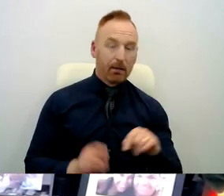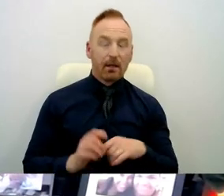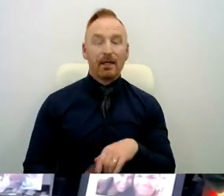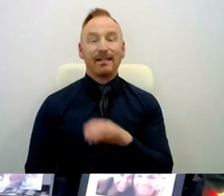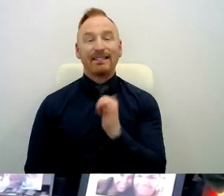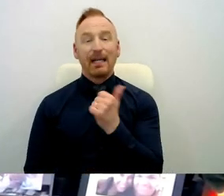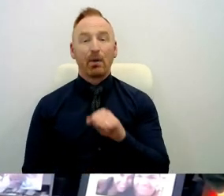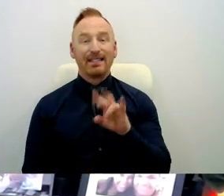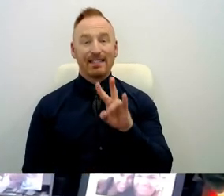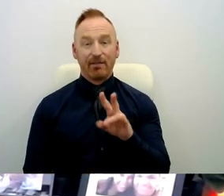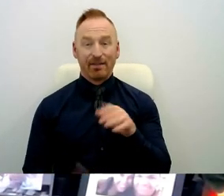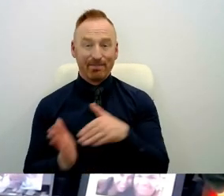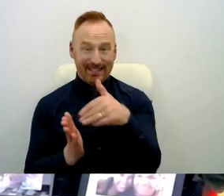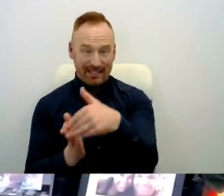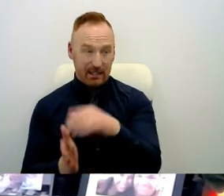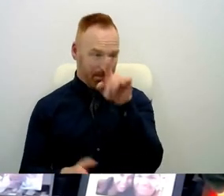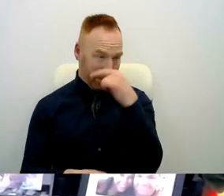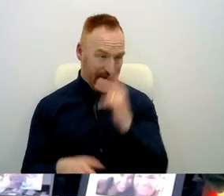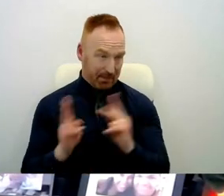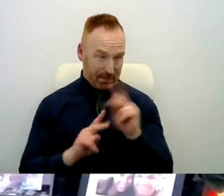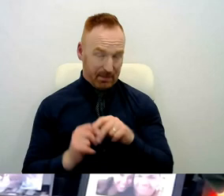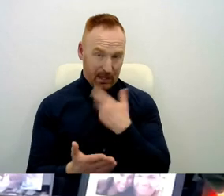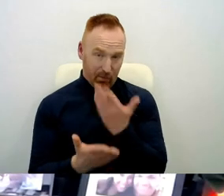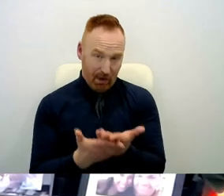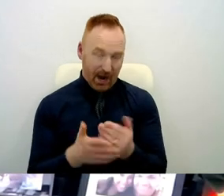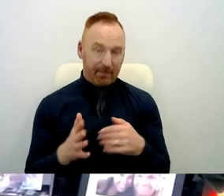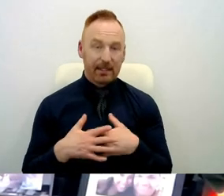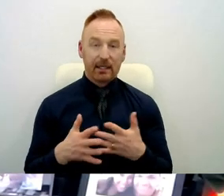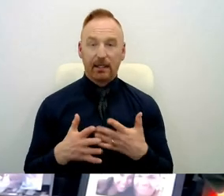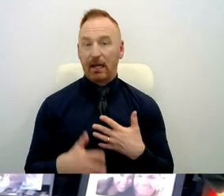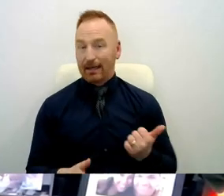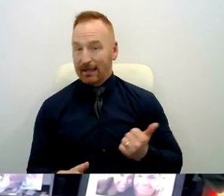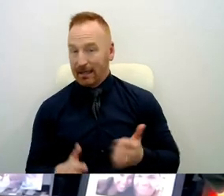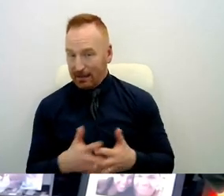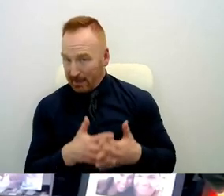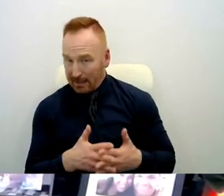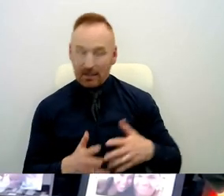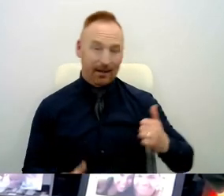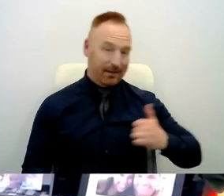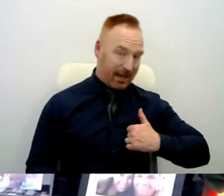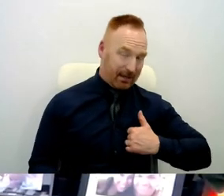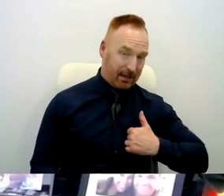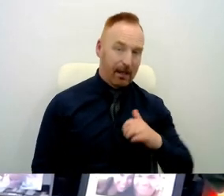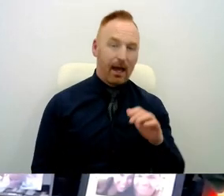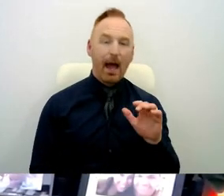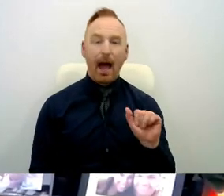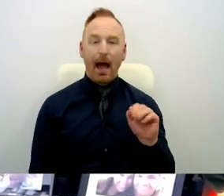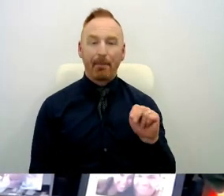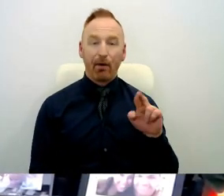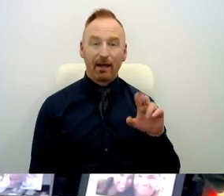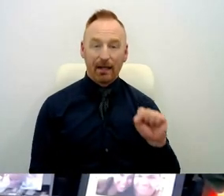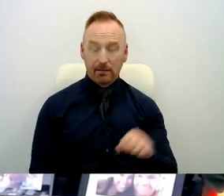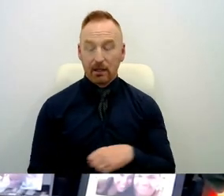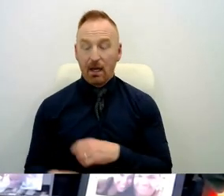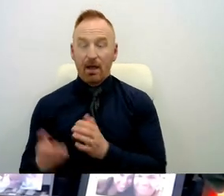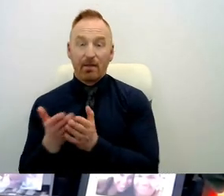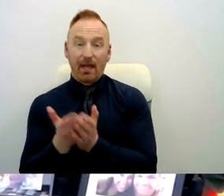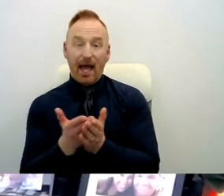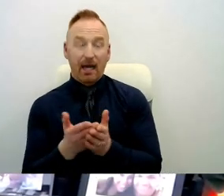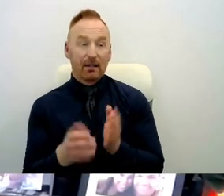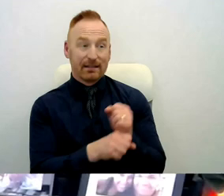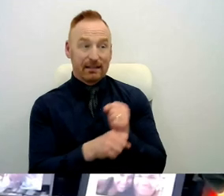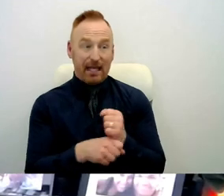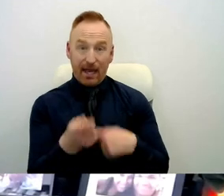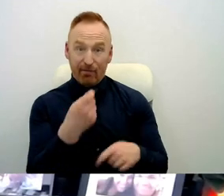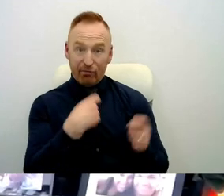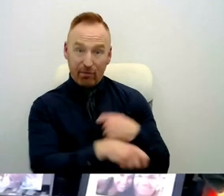Only about 10.7 million Black people actually arrived in the Americas, though. The Atlantic slave trade, according to